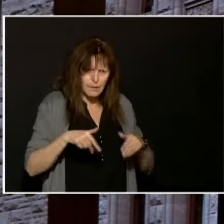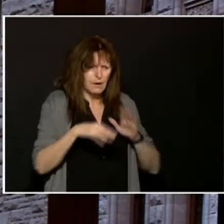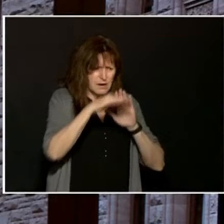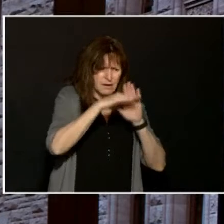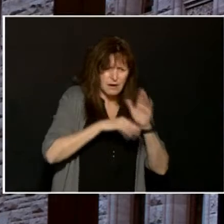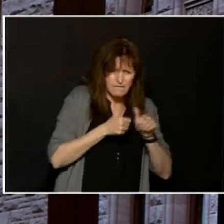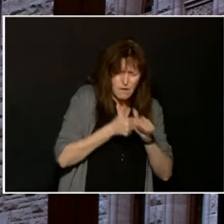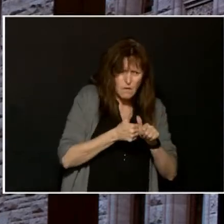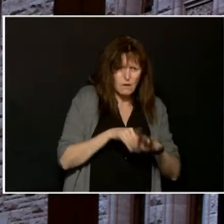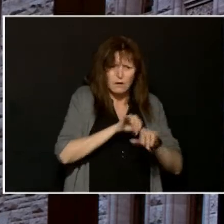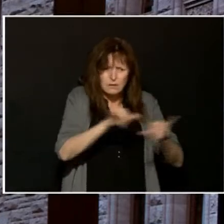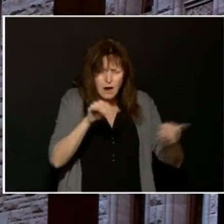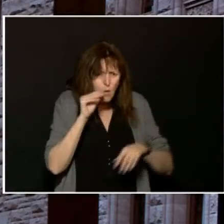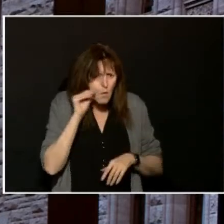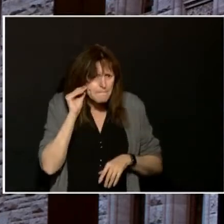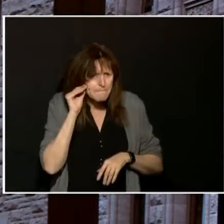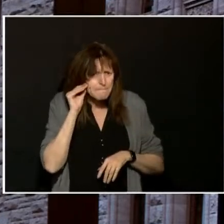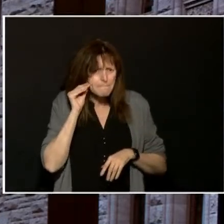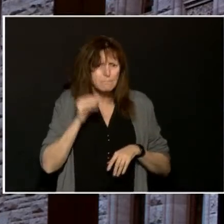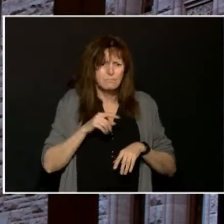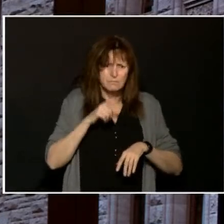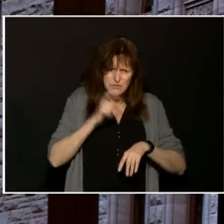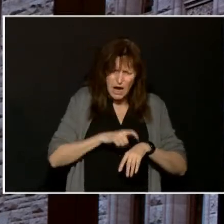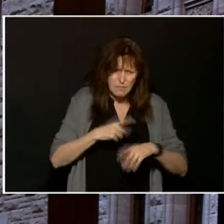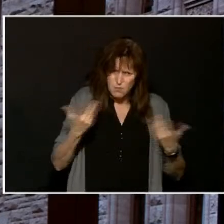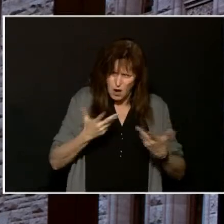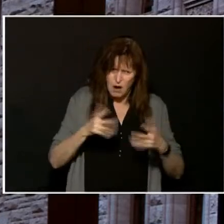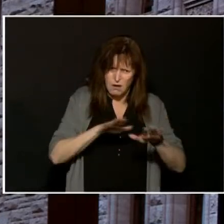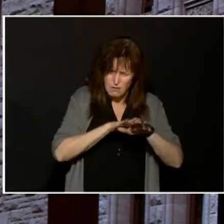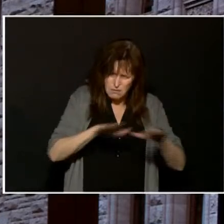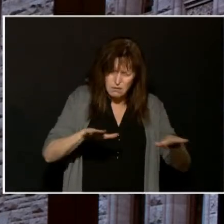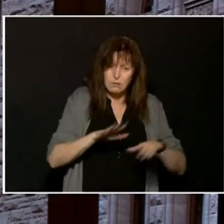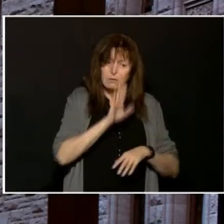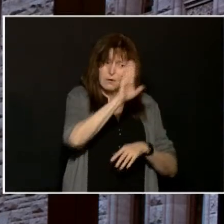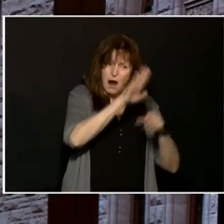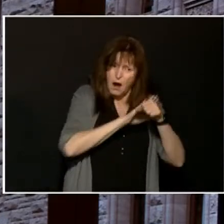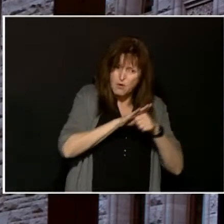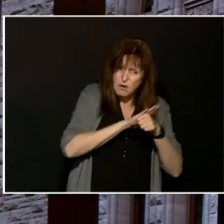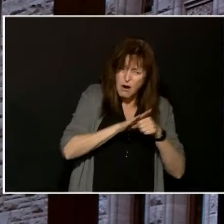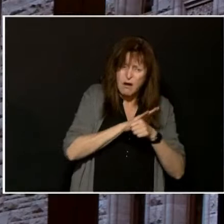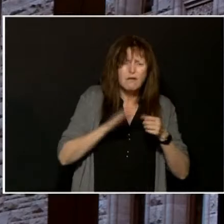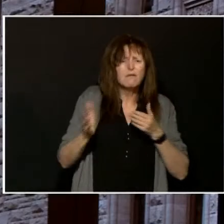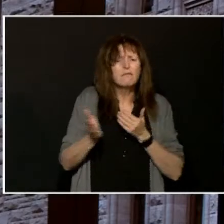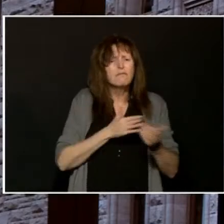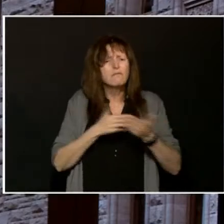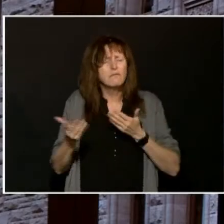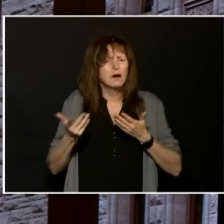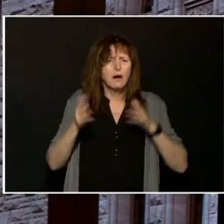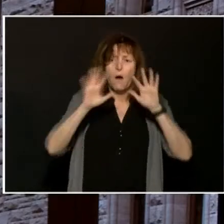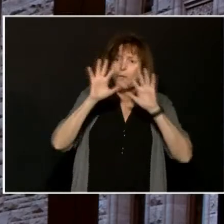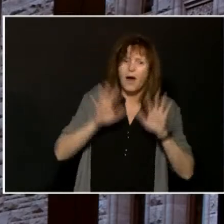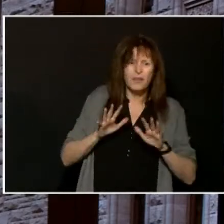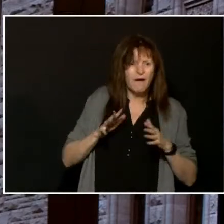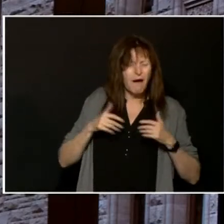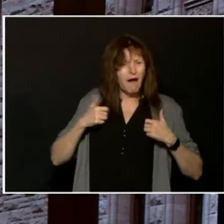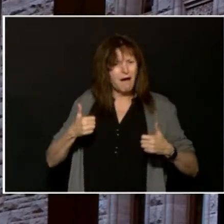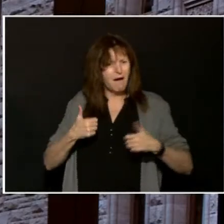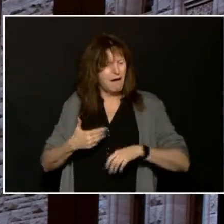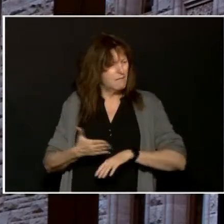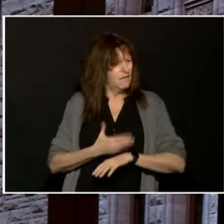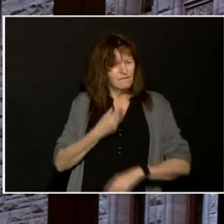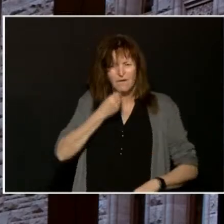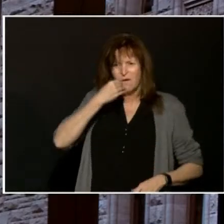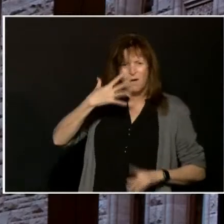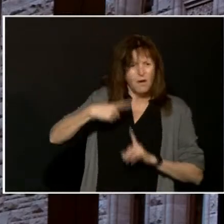home. It's really time to hunker down in that area there, even with the warmer weather. If the warmer weather won't make you stay at home,